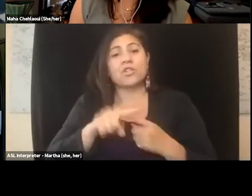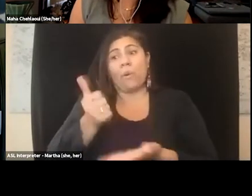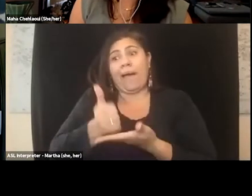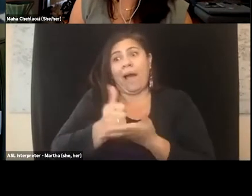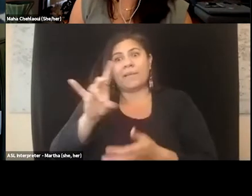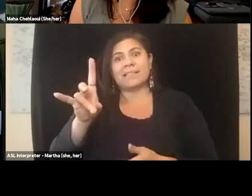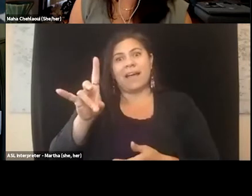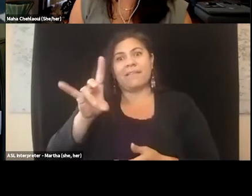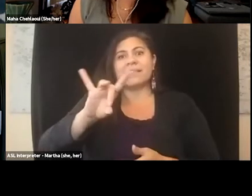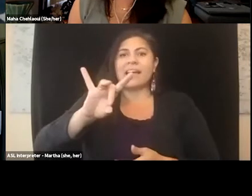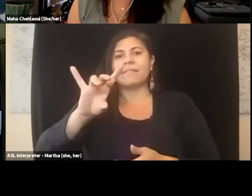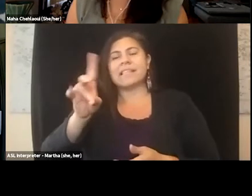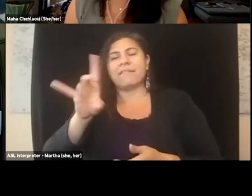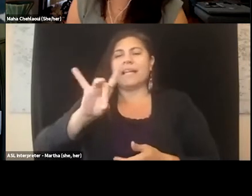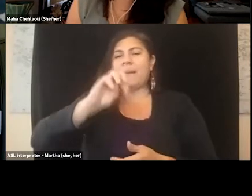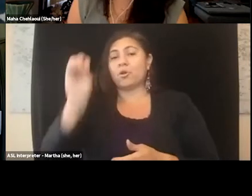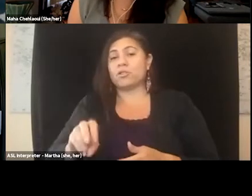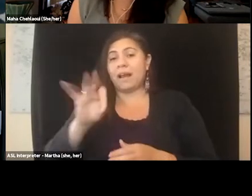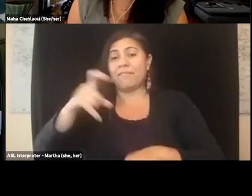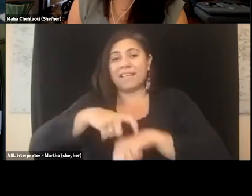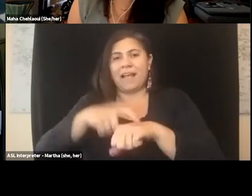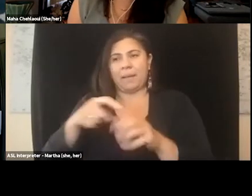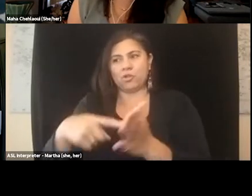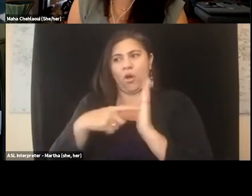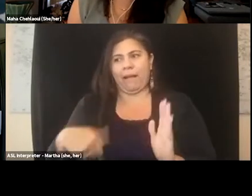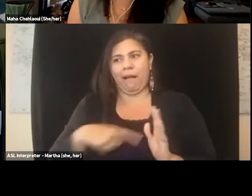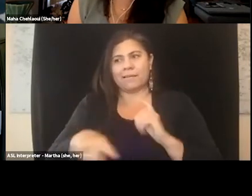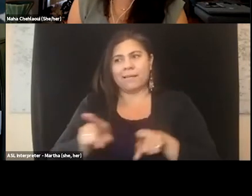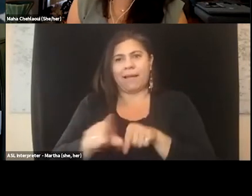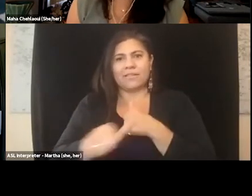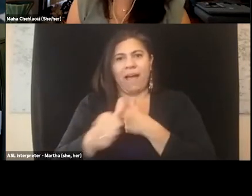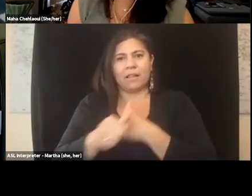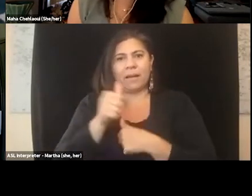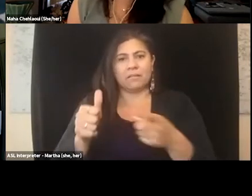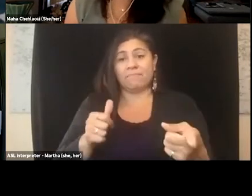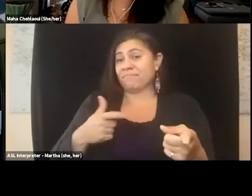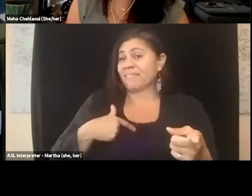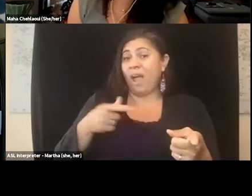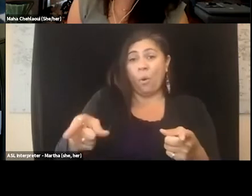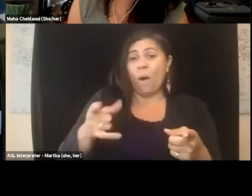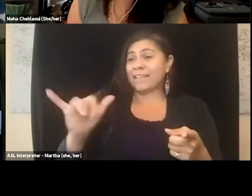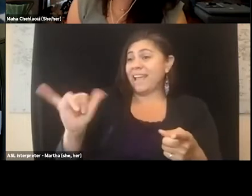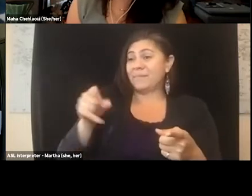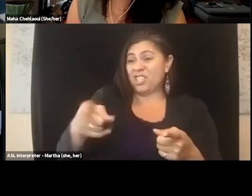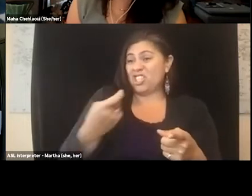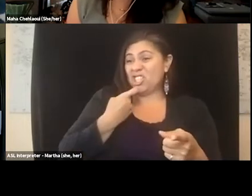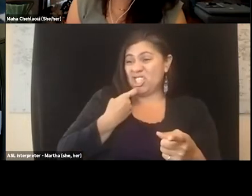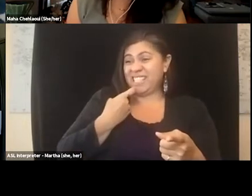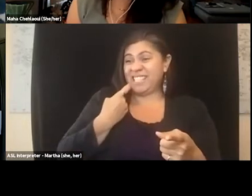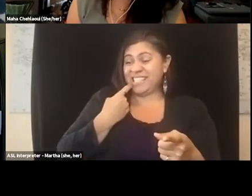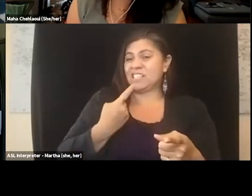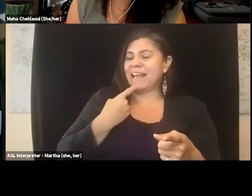time violent trope. It's true. You know, what Yasmine was said just resonated with me so deeply, that